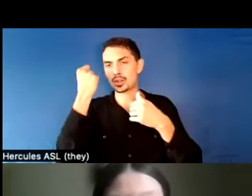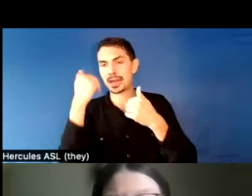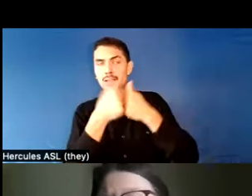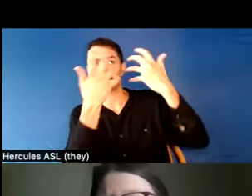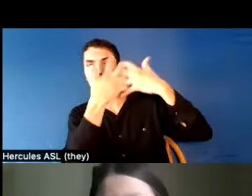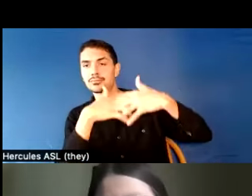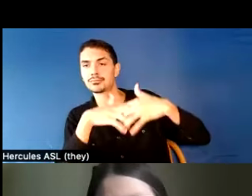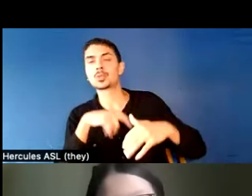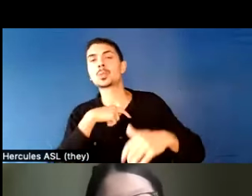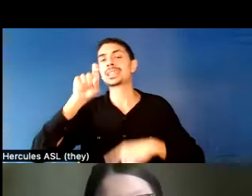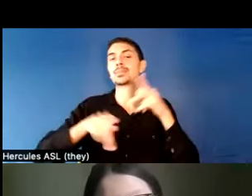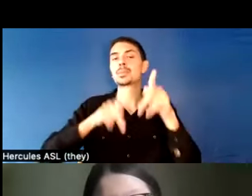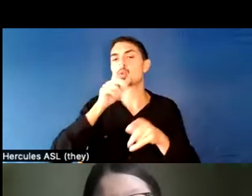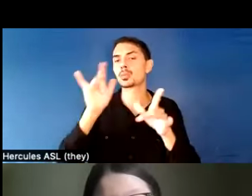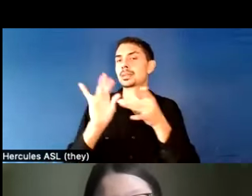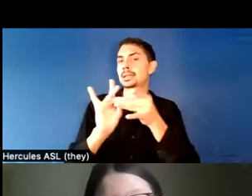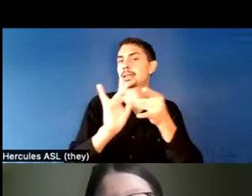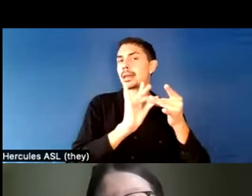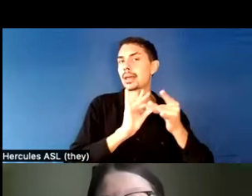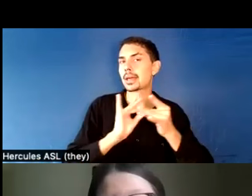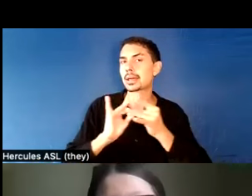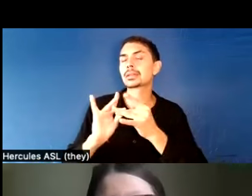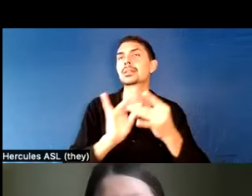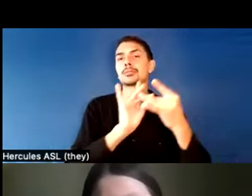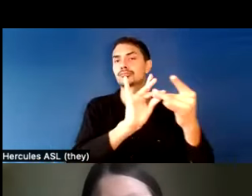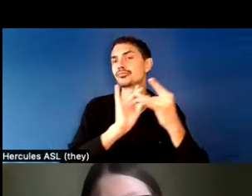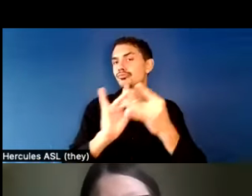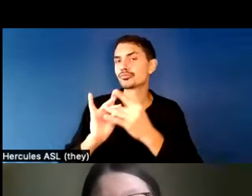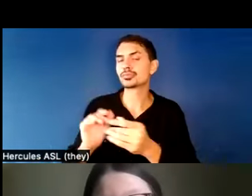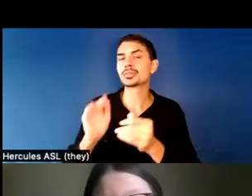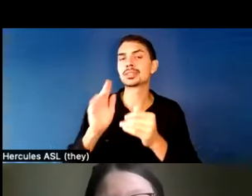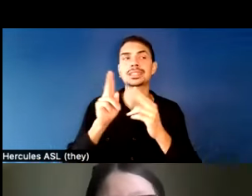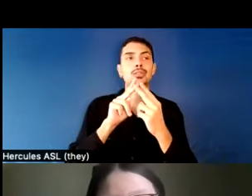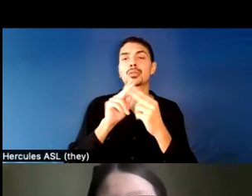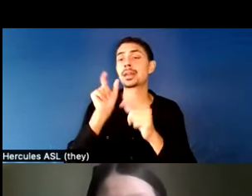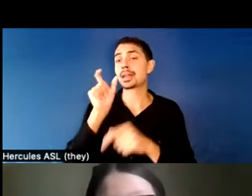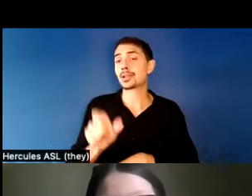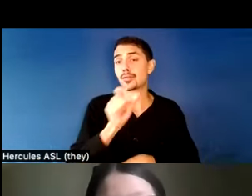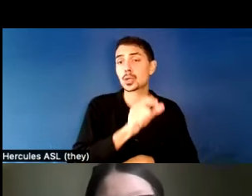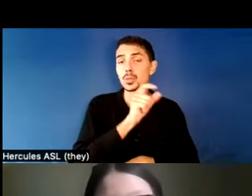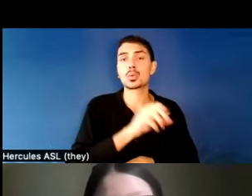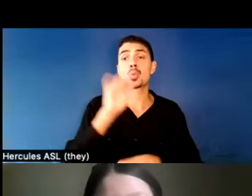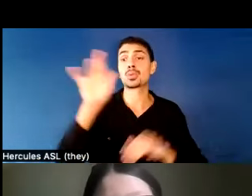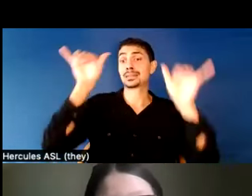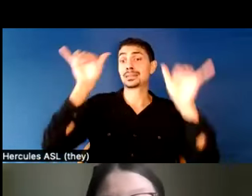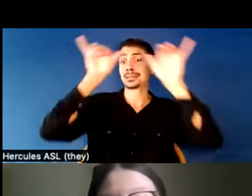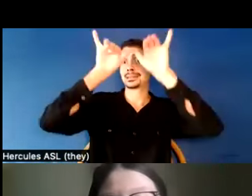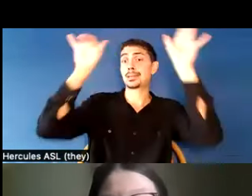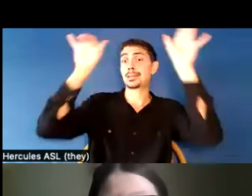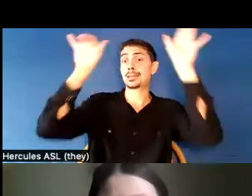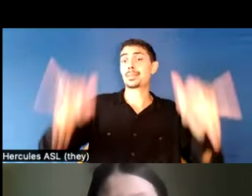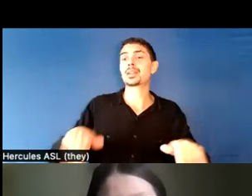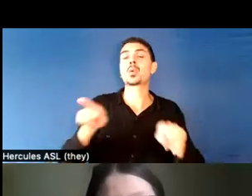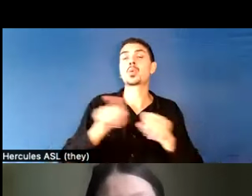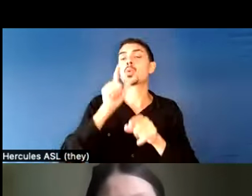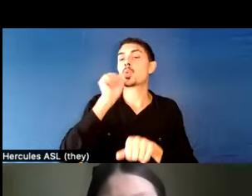We need people who are connected, who have those relationships either on that individual level or on the systemic level, and who work